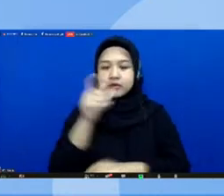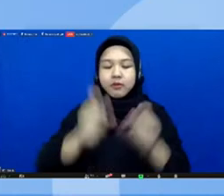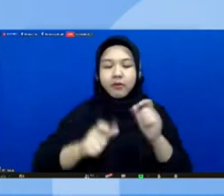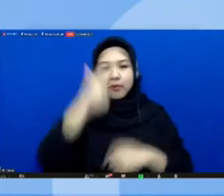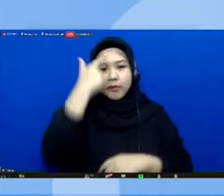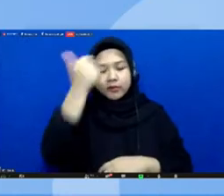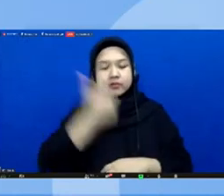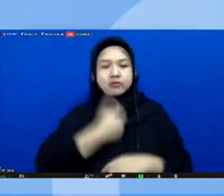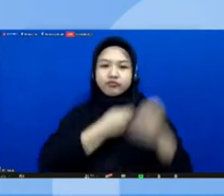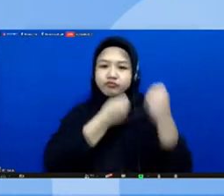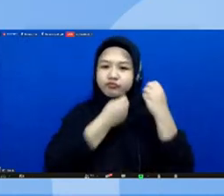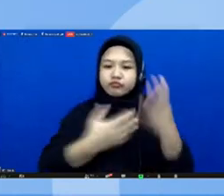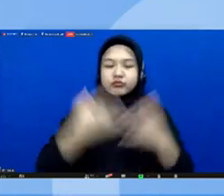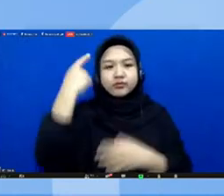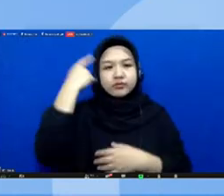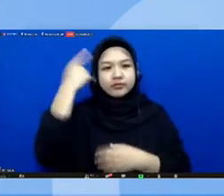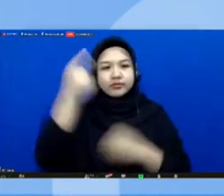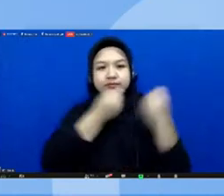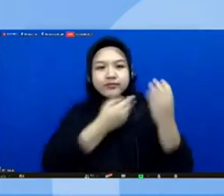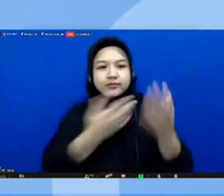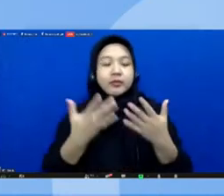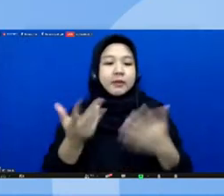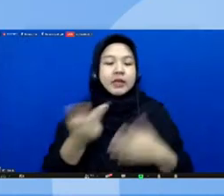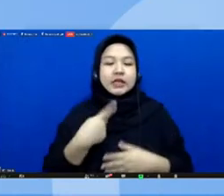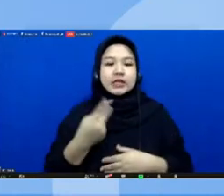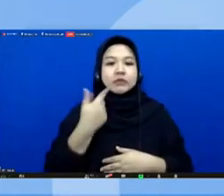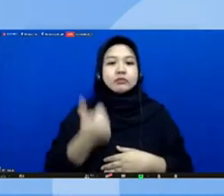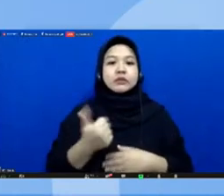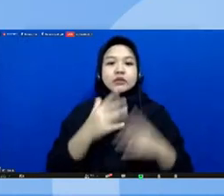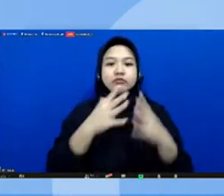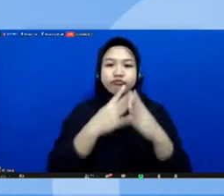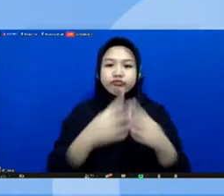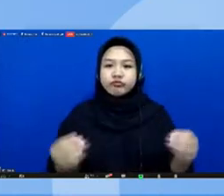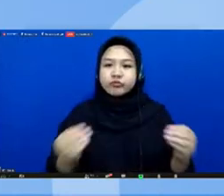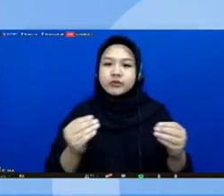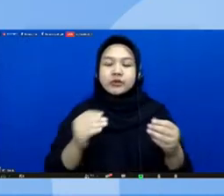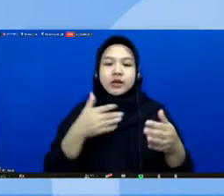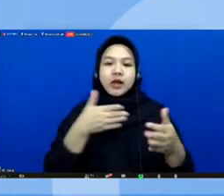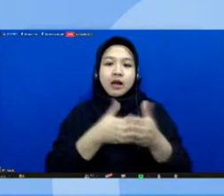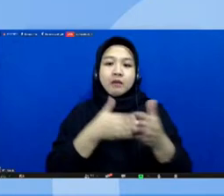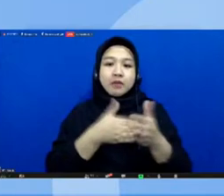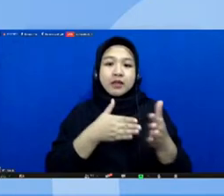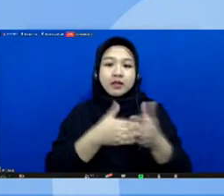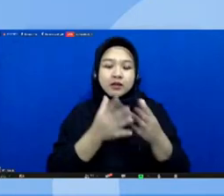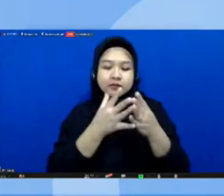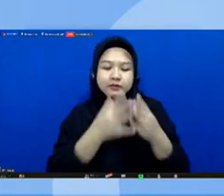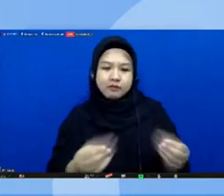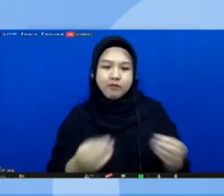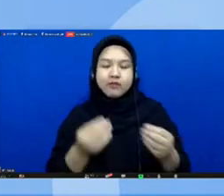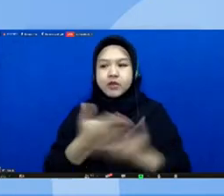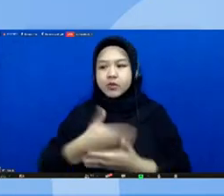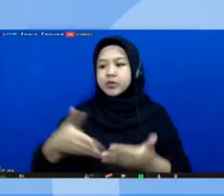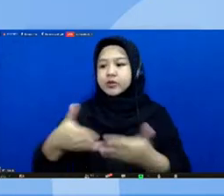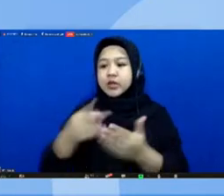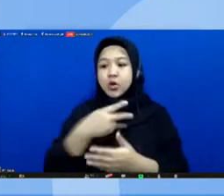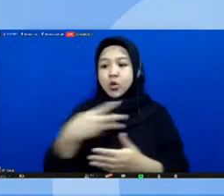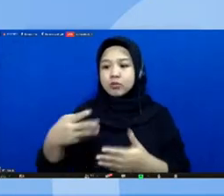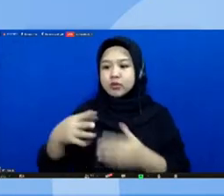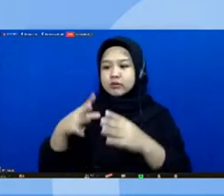these socioeconomic barriers and find opportunities to enhance community engagement in an important element